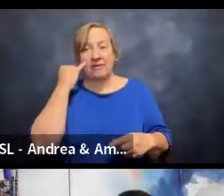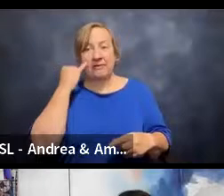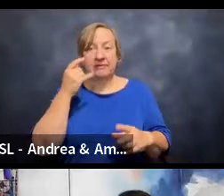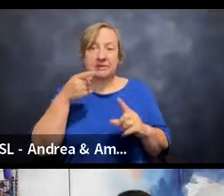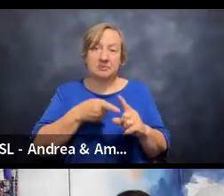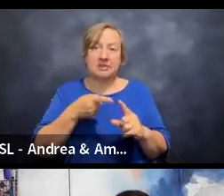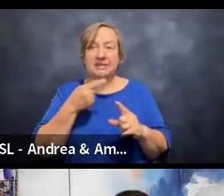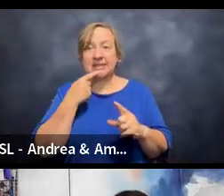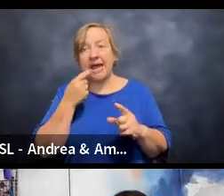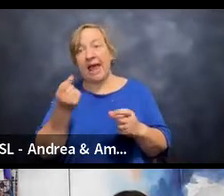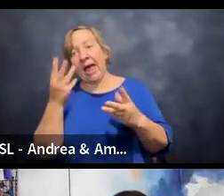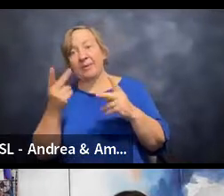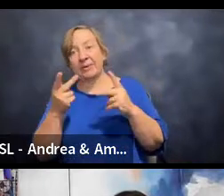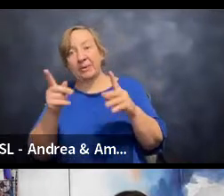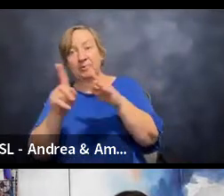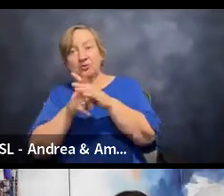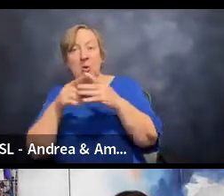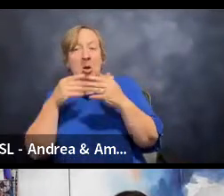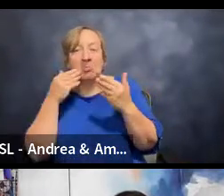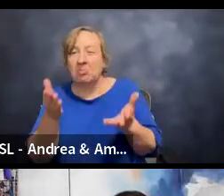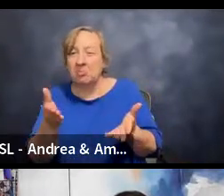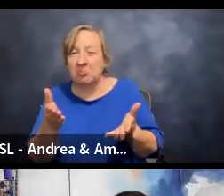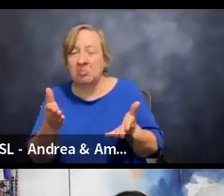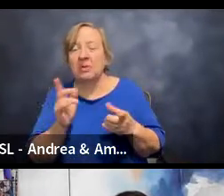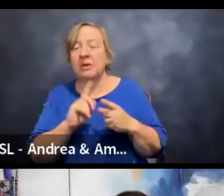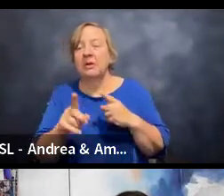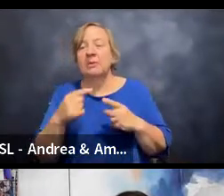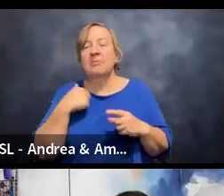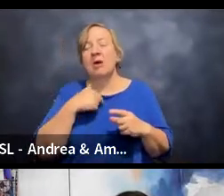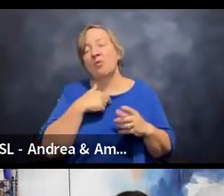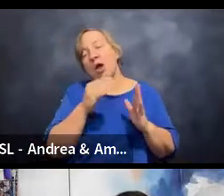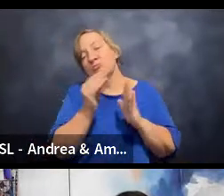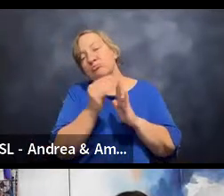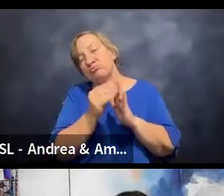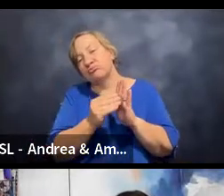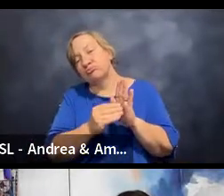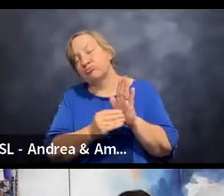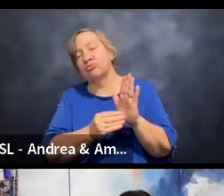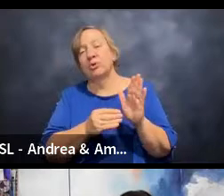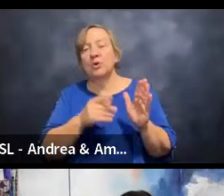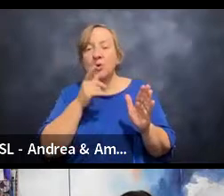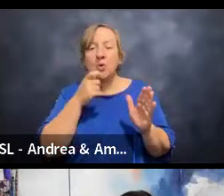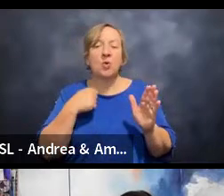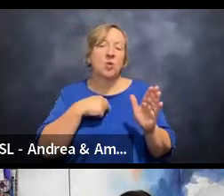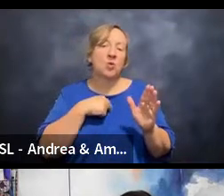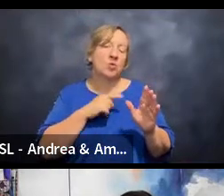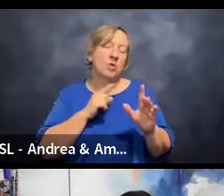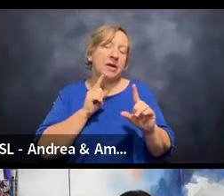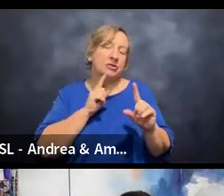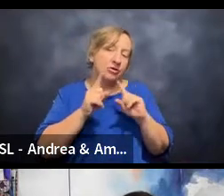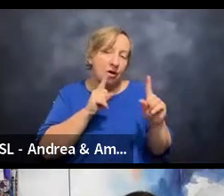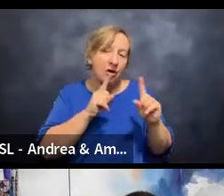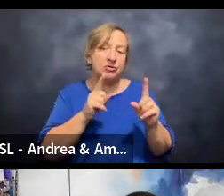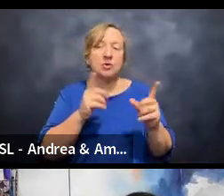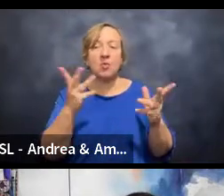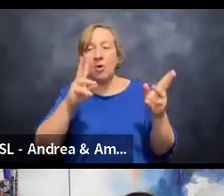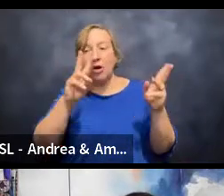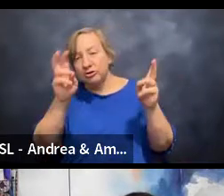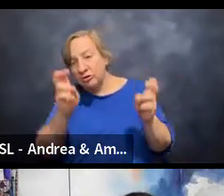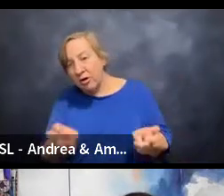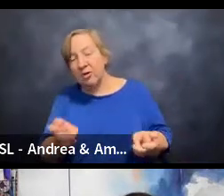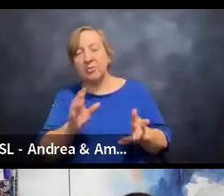many people were there, but we keep generally a list of folks who we've talked to and the topics that were discussed.